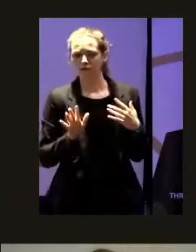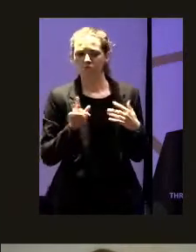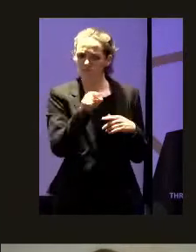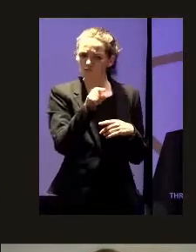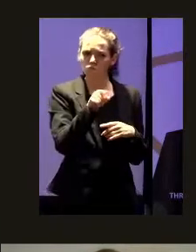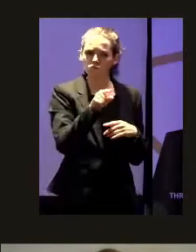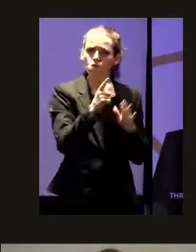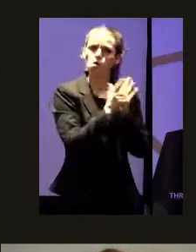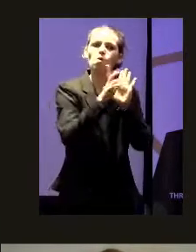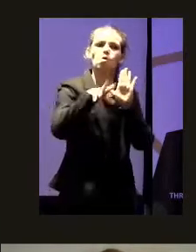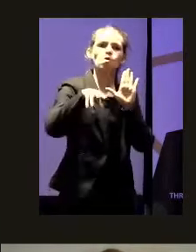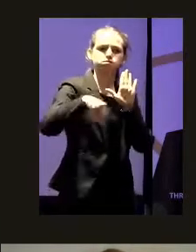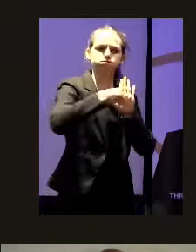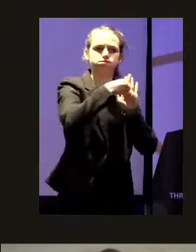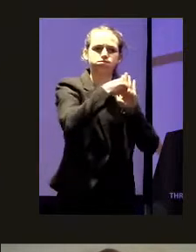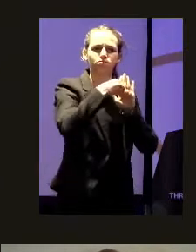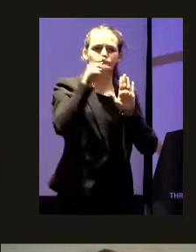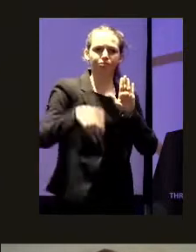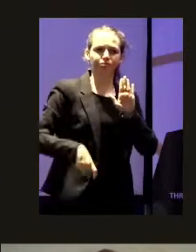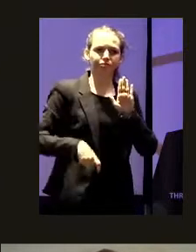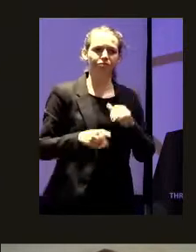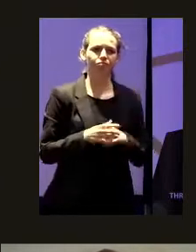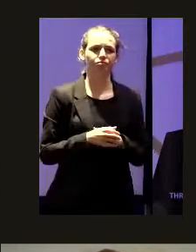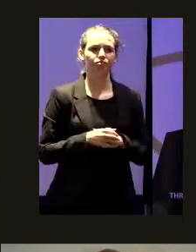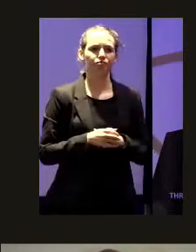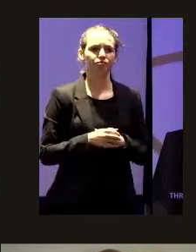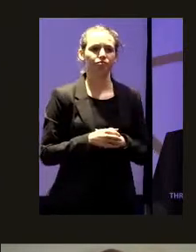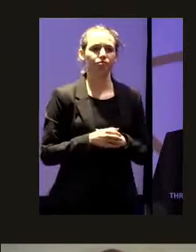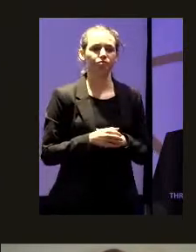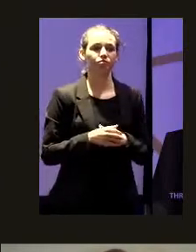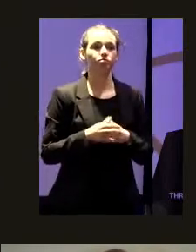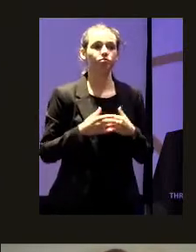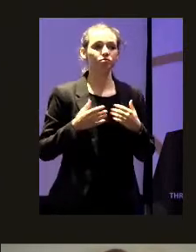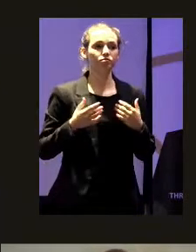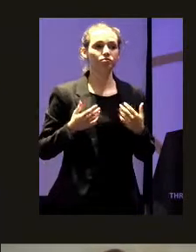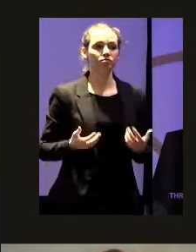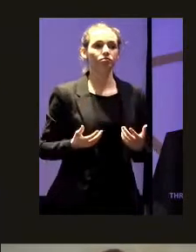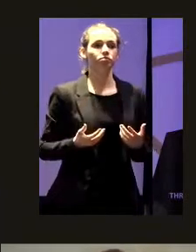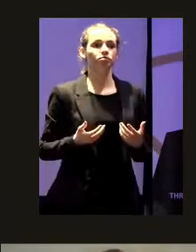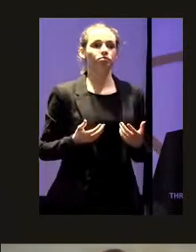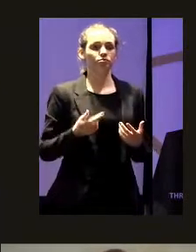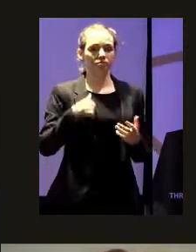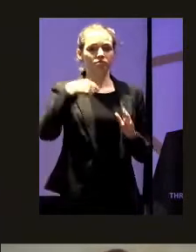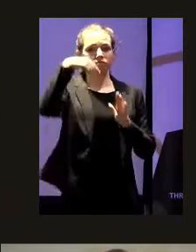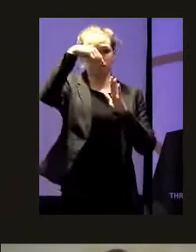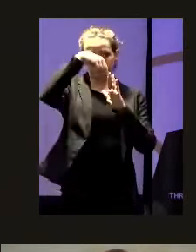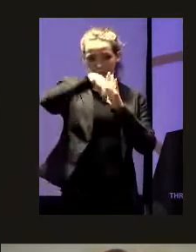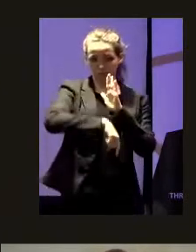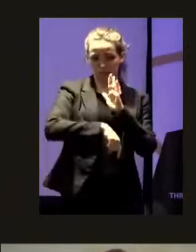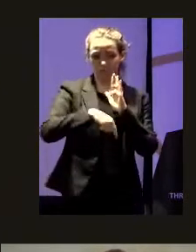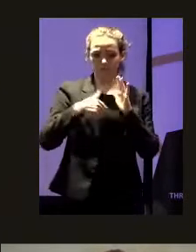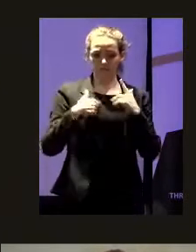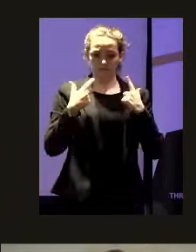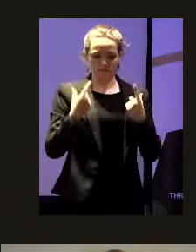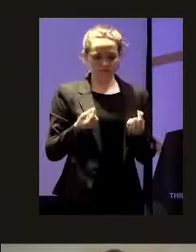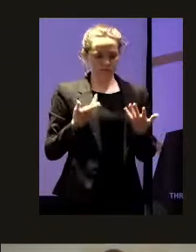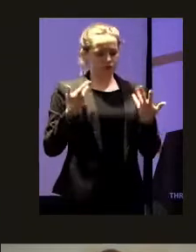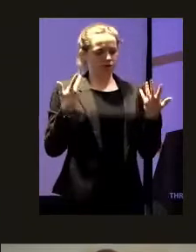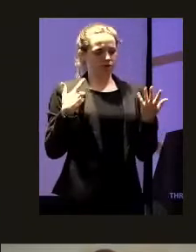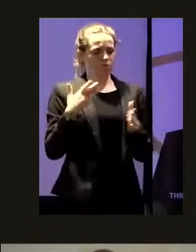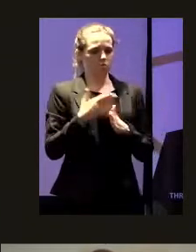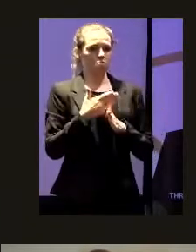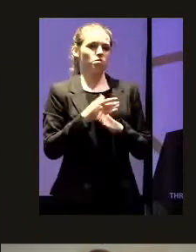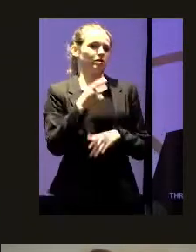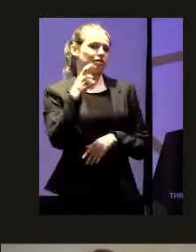the legislation. But also, I think Chair went into detail and made my work easy in terms